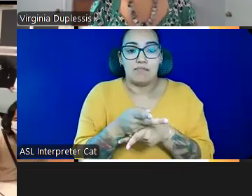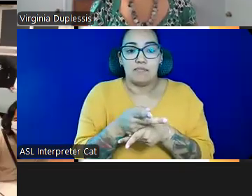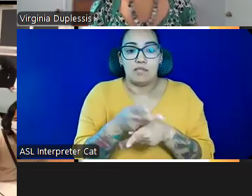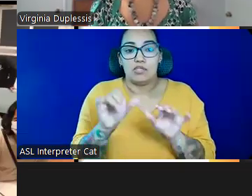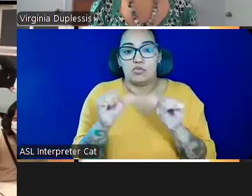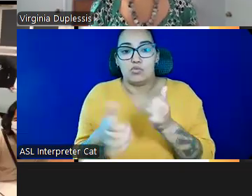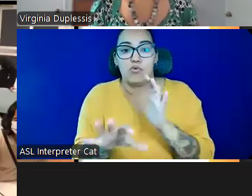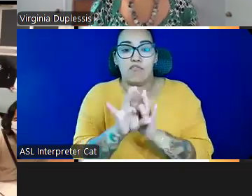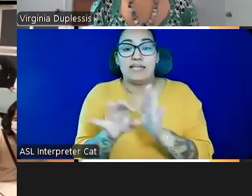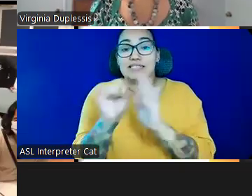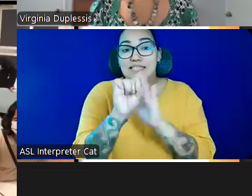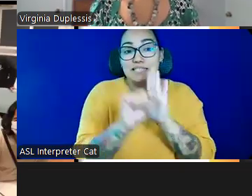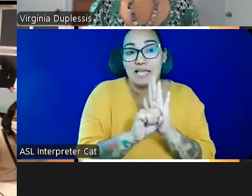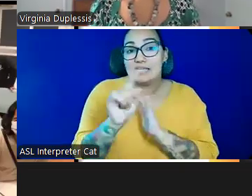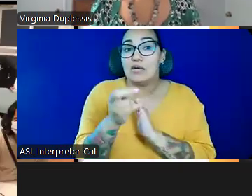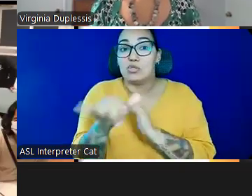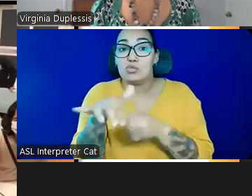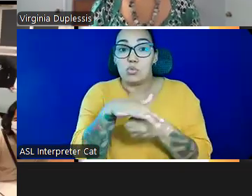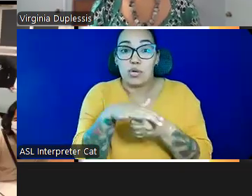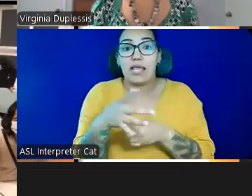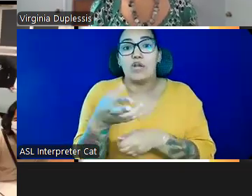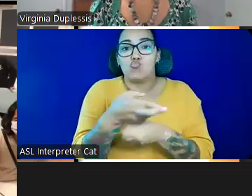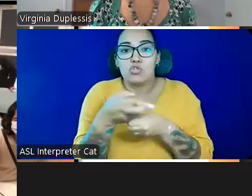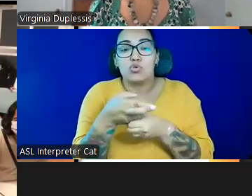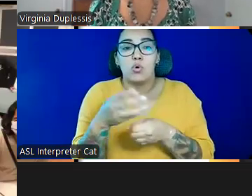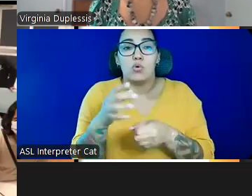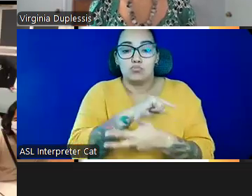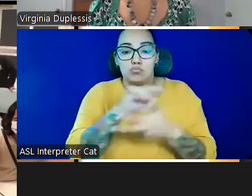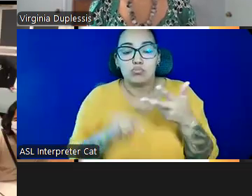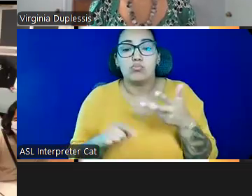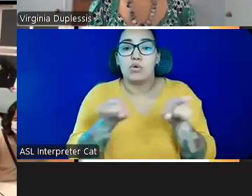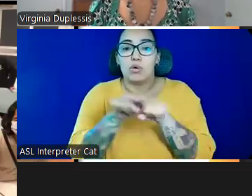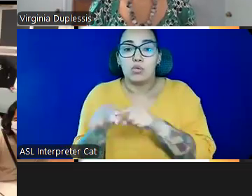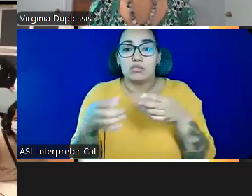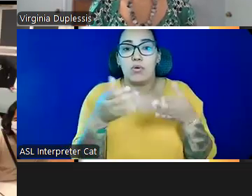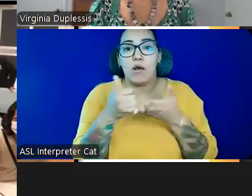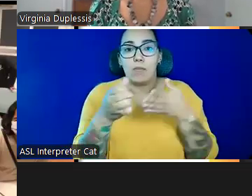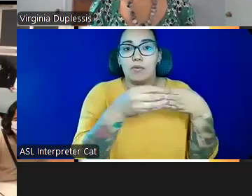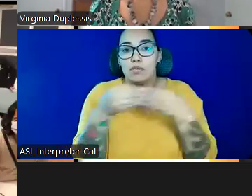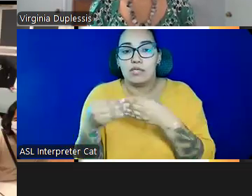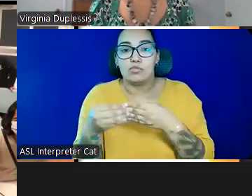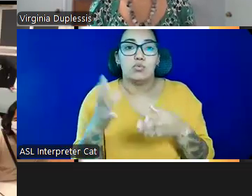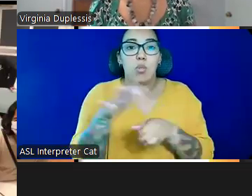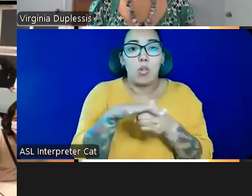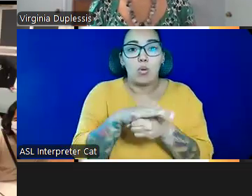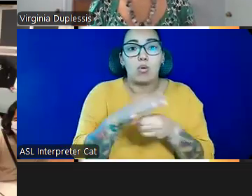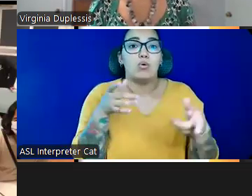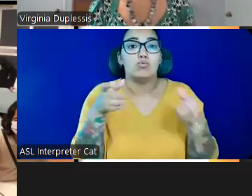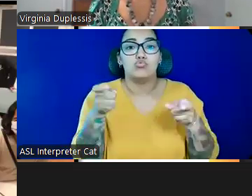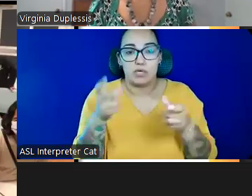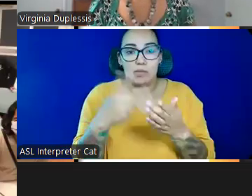state, territory, and regional partners who can also direct you to local member programs. Next slide,